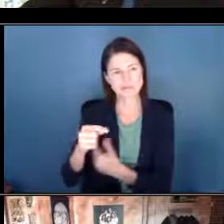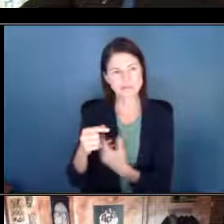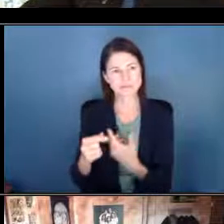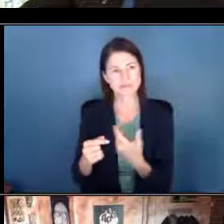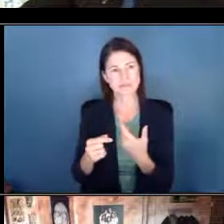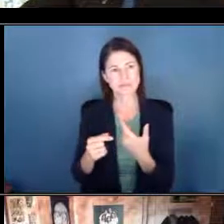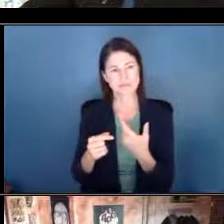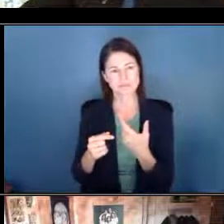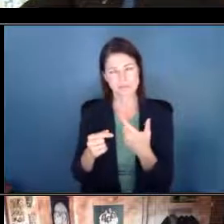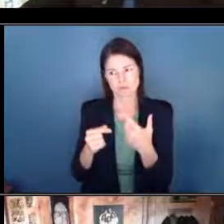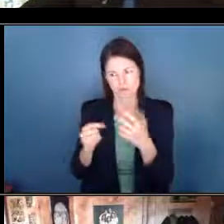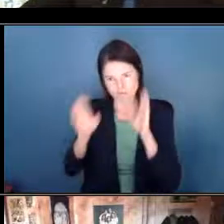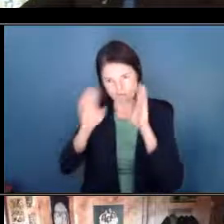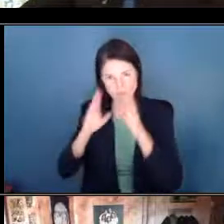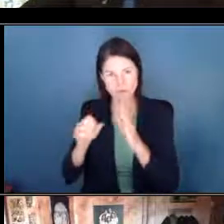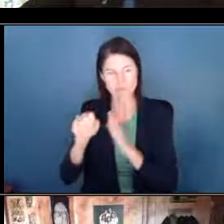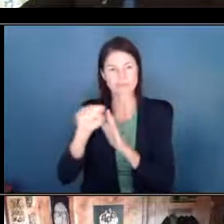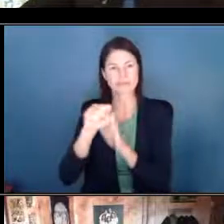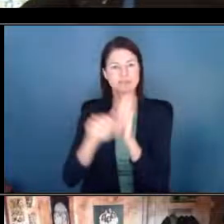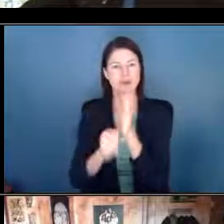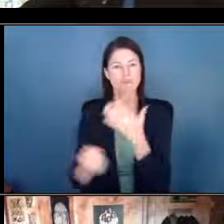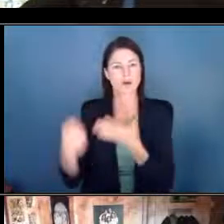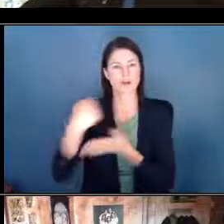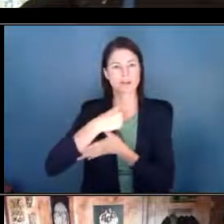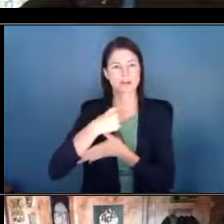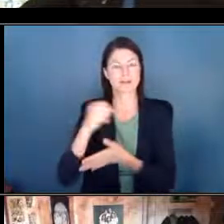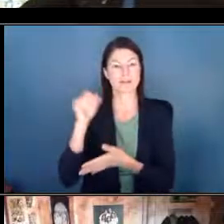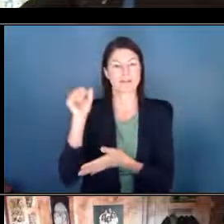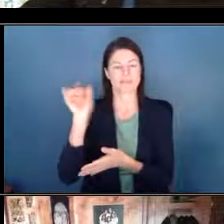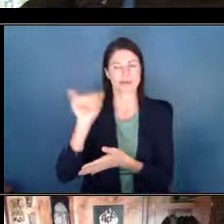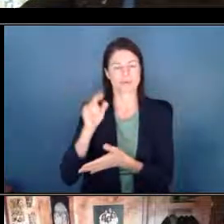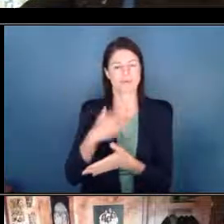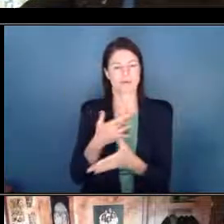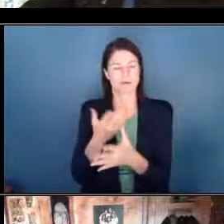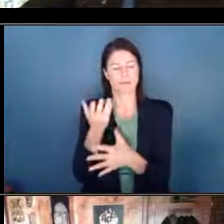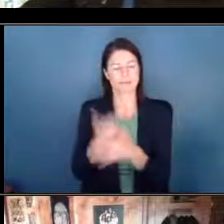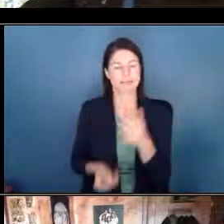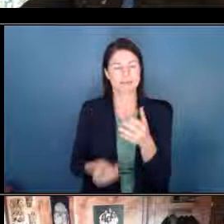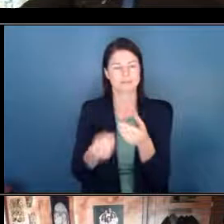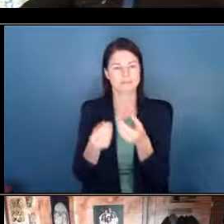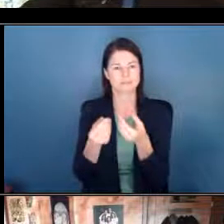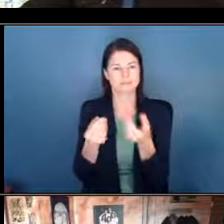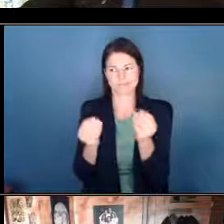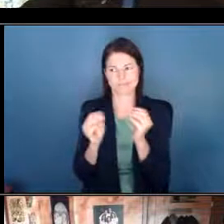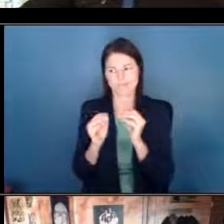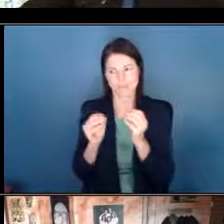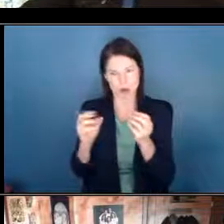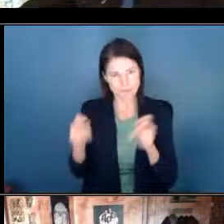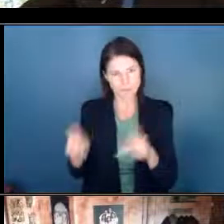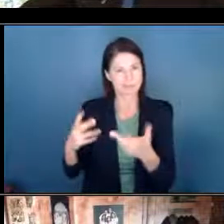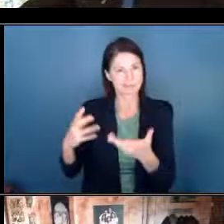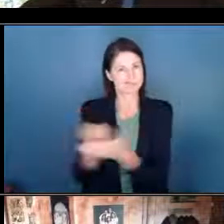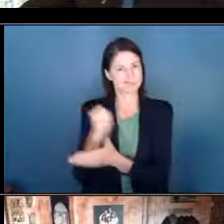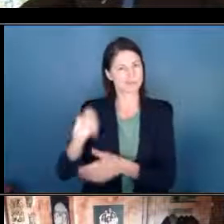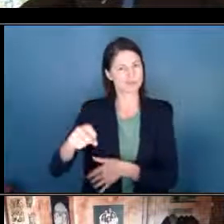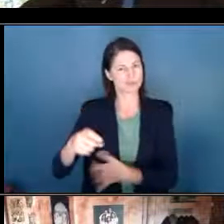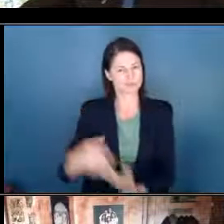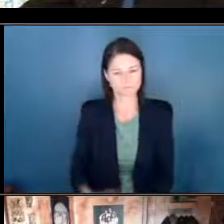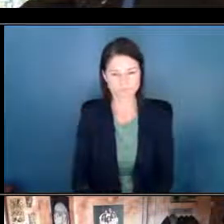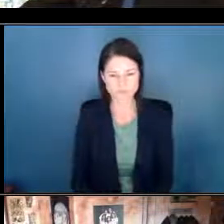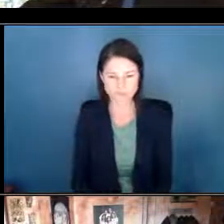And that's a missing piece right now, I see, in terms of a future opportunity. And then the third thing here is basically that there's CASP